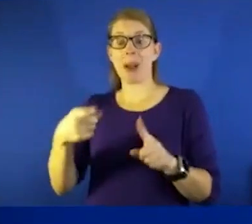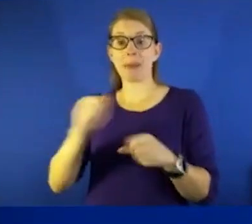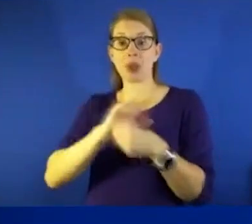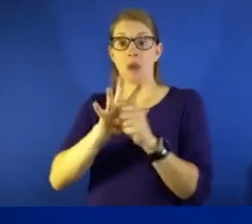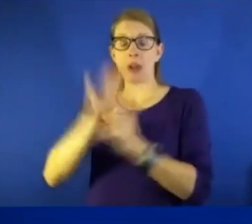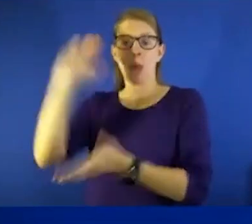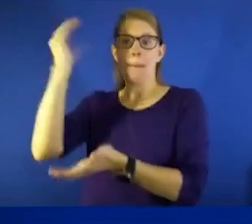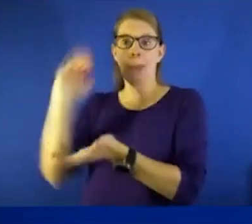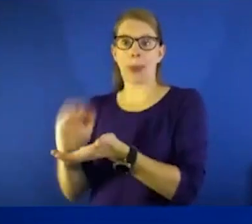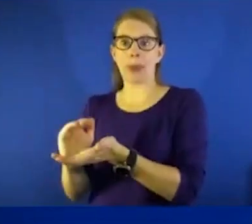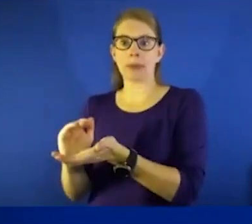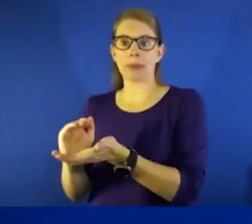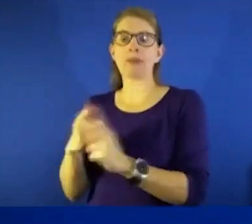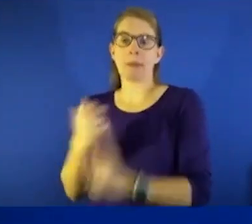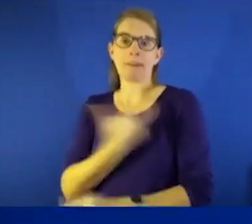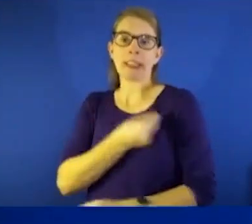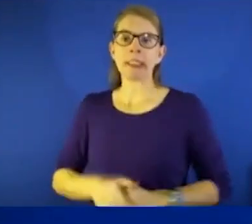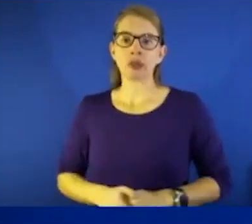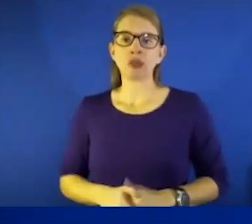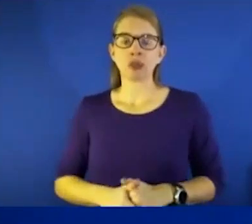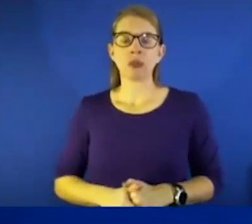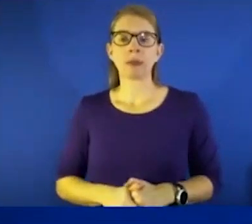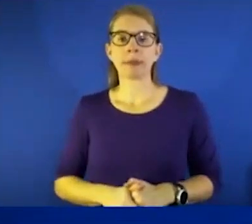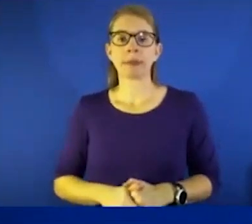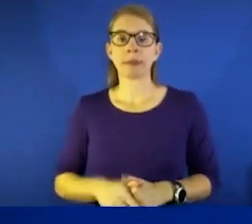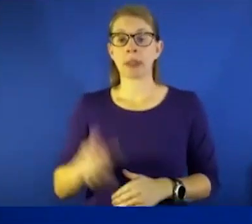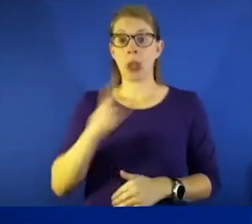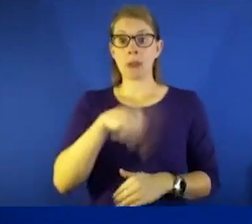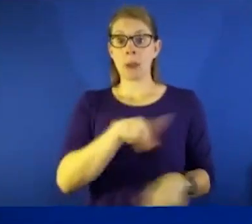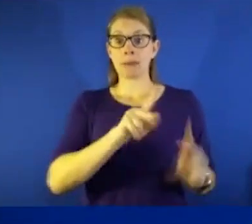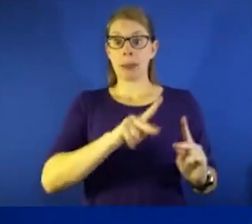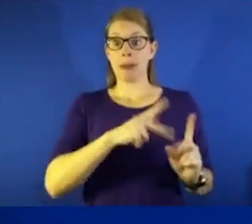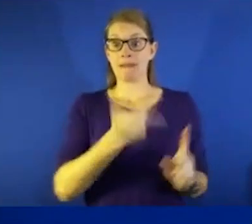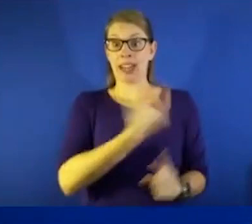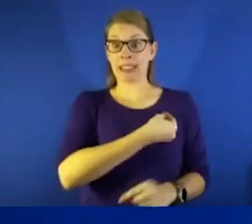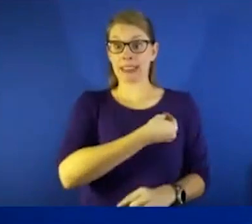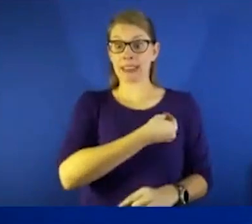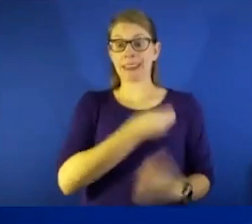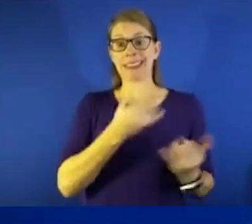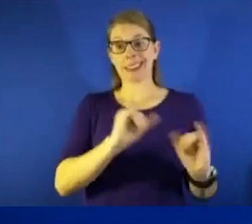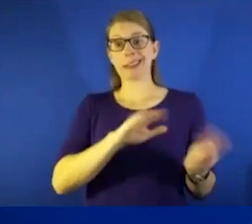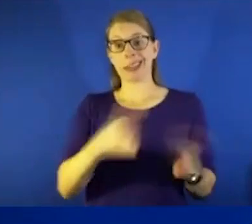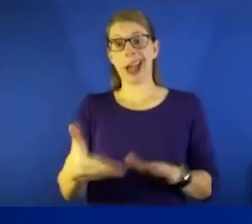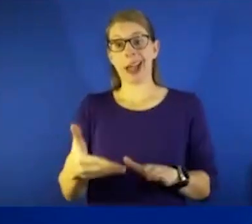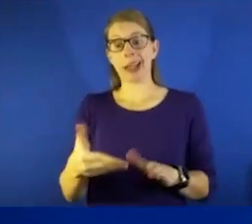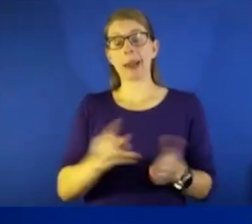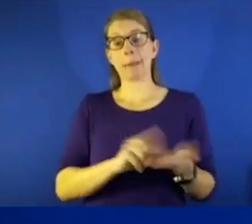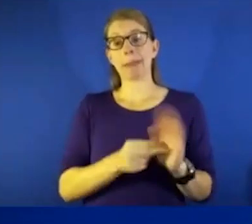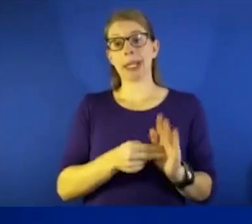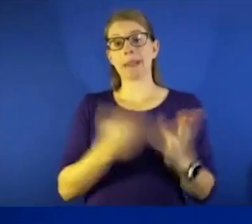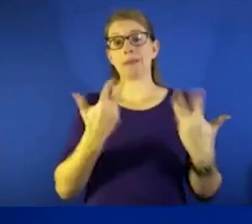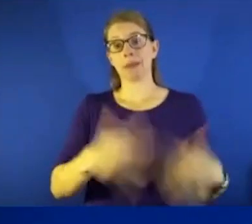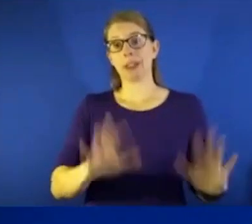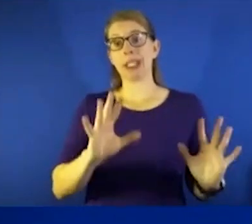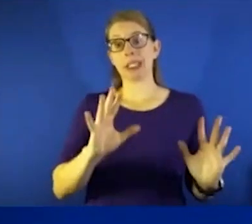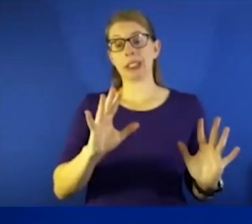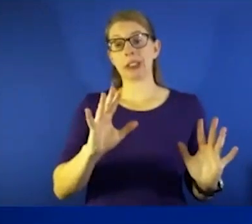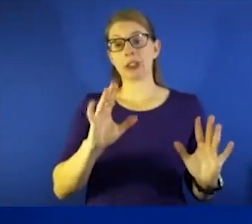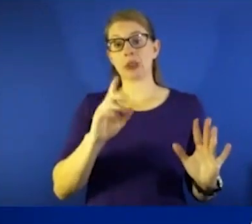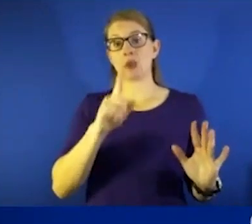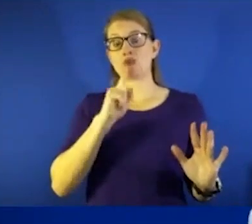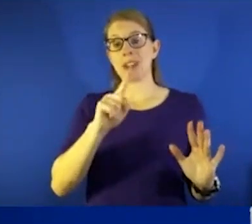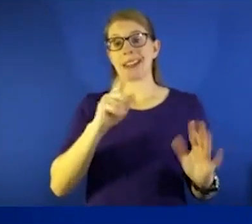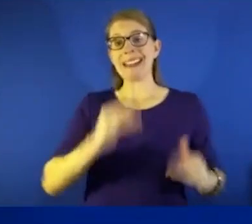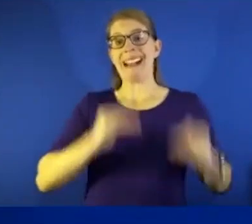vaccination. And those folks who are vaccinated and still dying are, in general, people who are really high disease category,